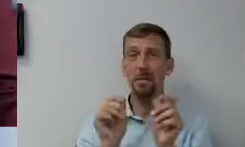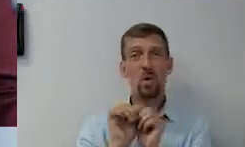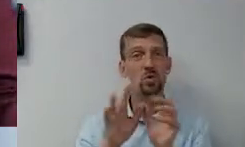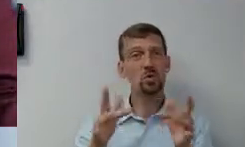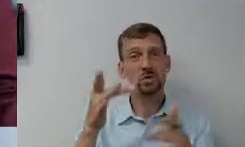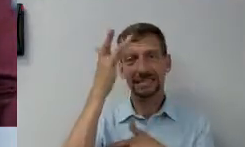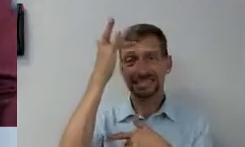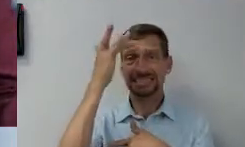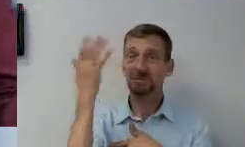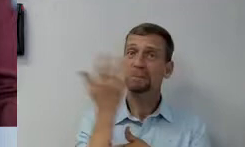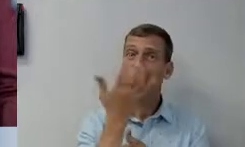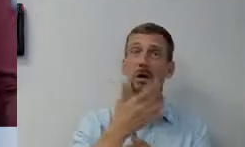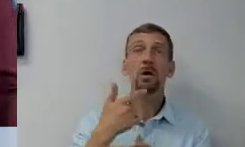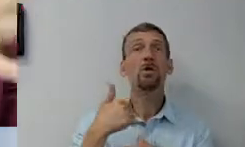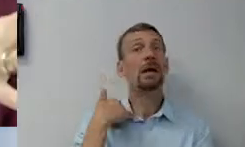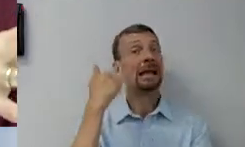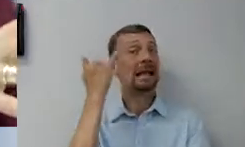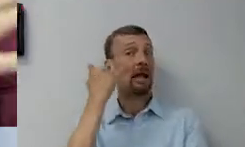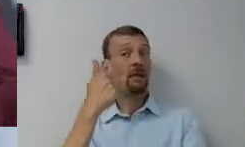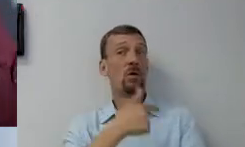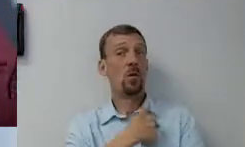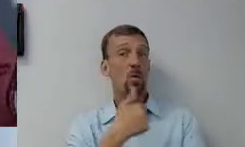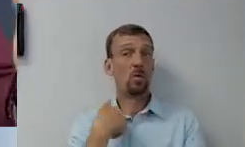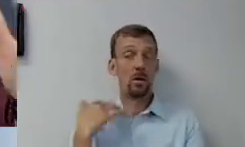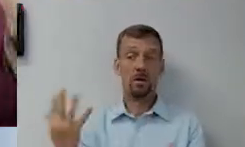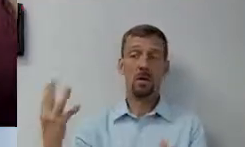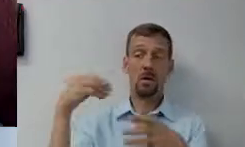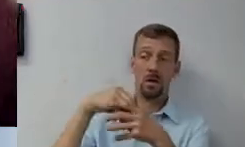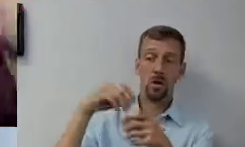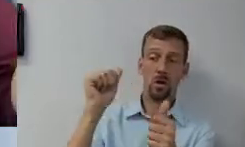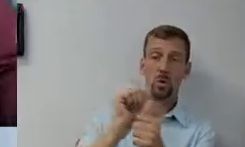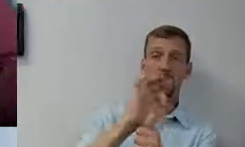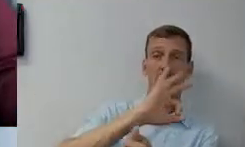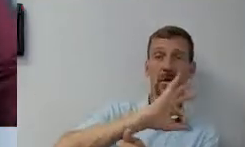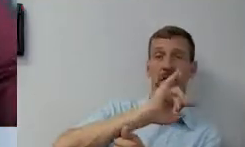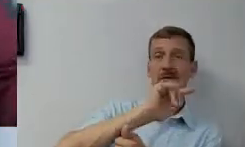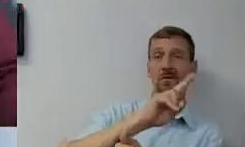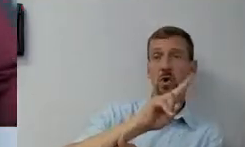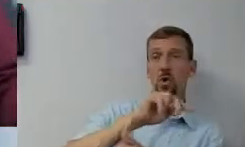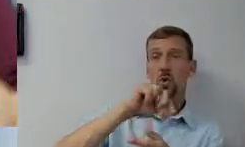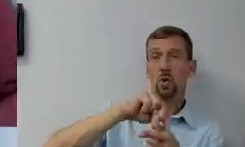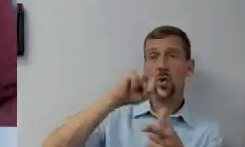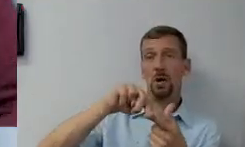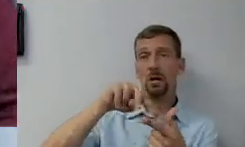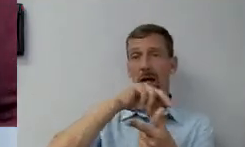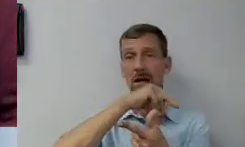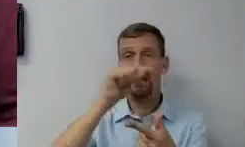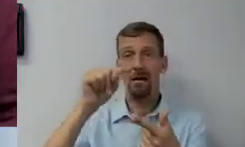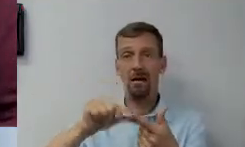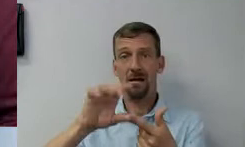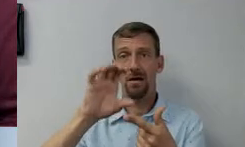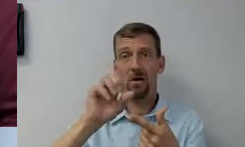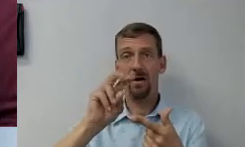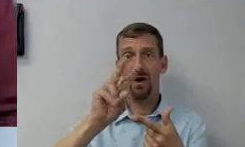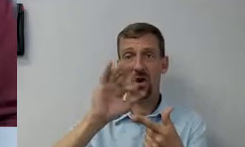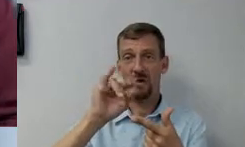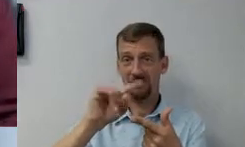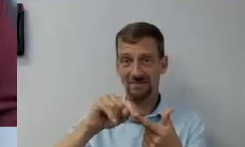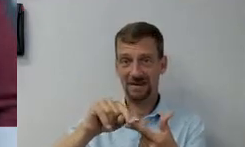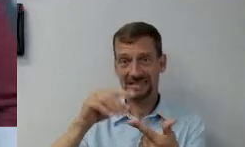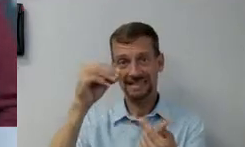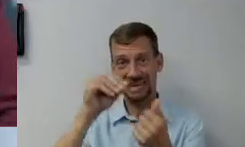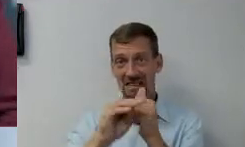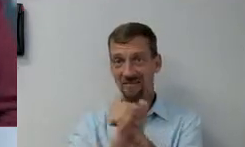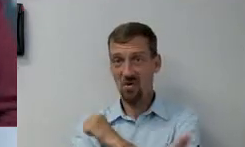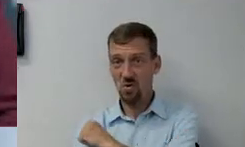that okay, if we combine COVID with the flu, we might be looking at a surge in the fall. So